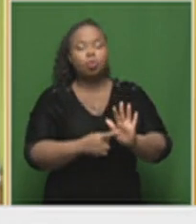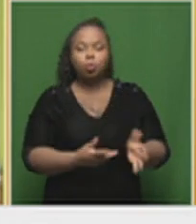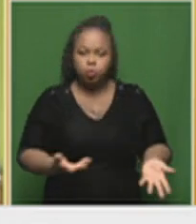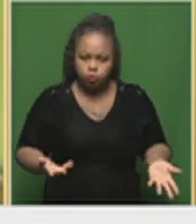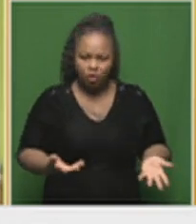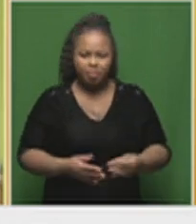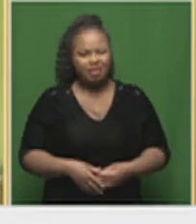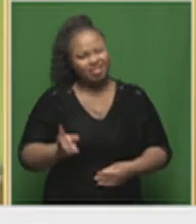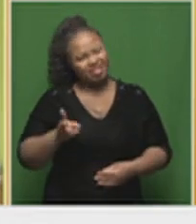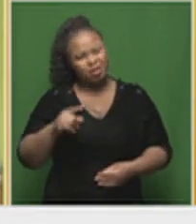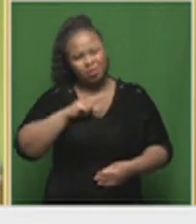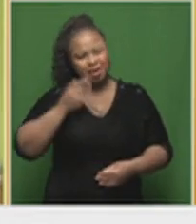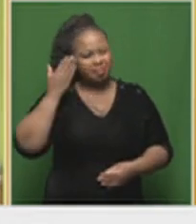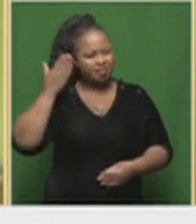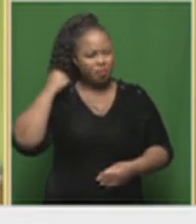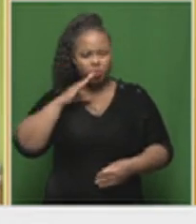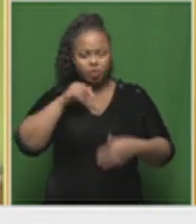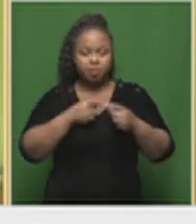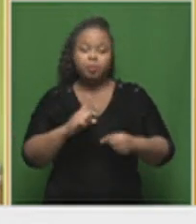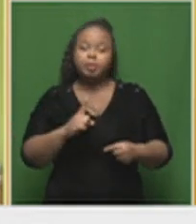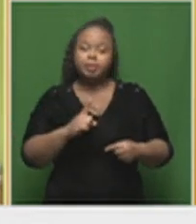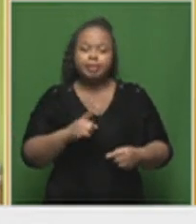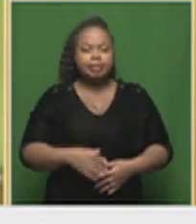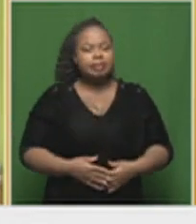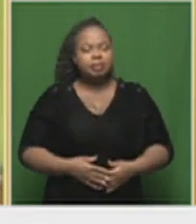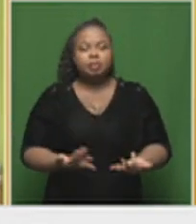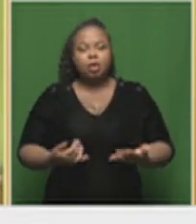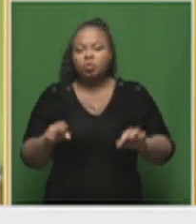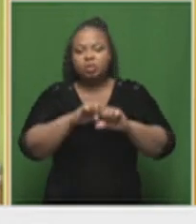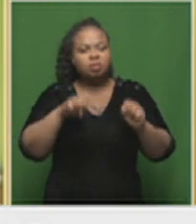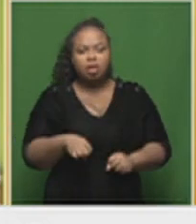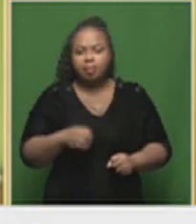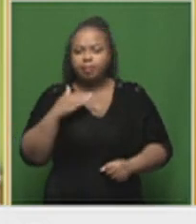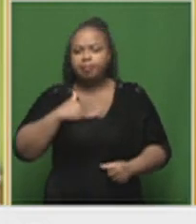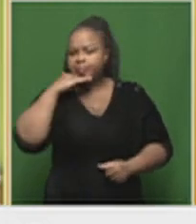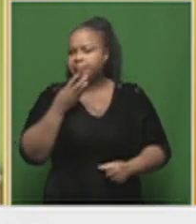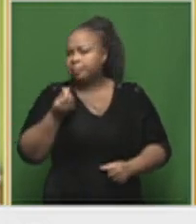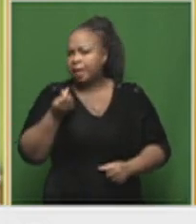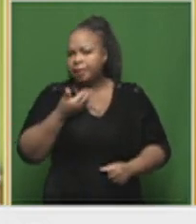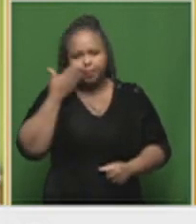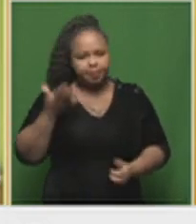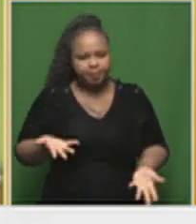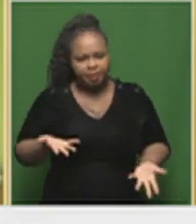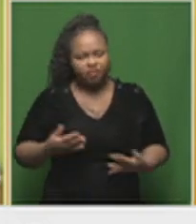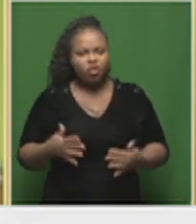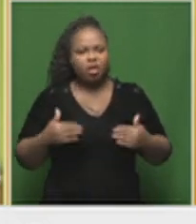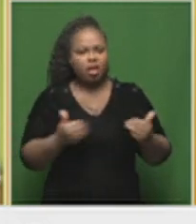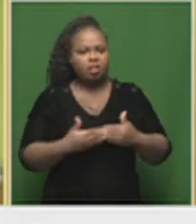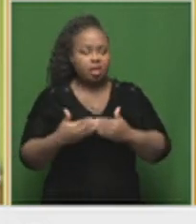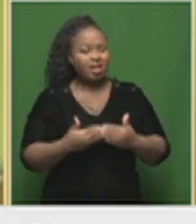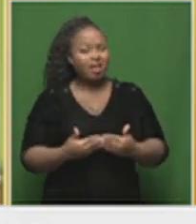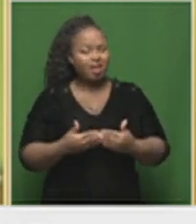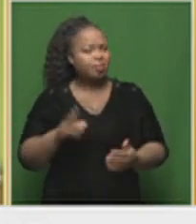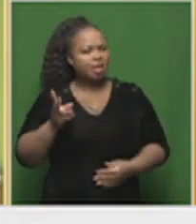also, we spoke about earlier the underfunded systems, healthcare systems, and also just the